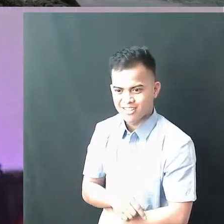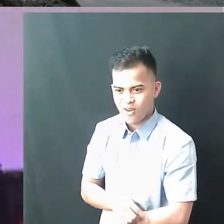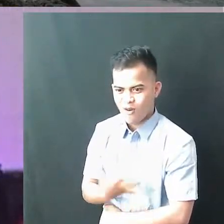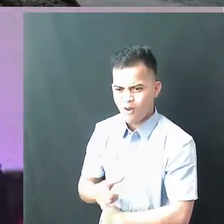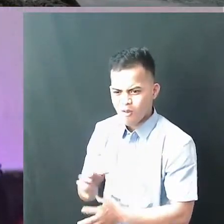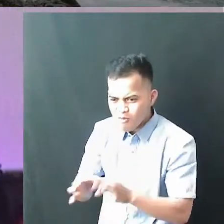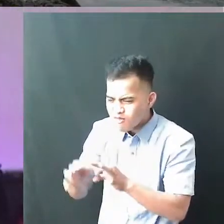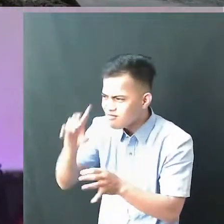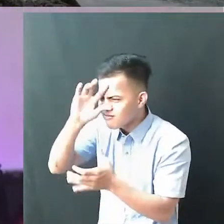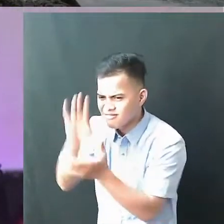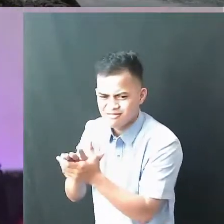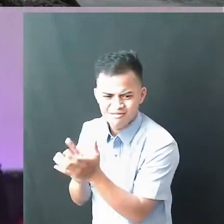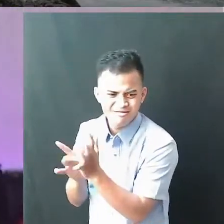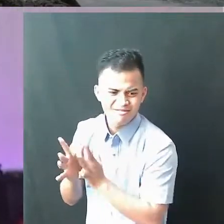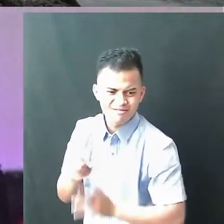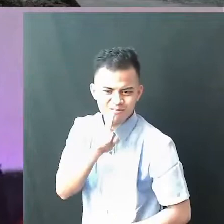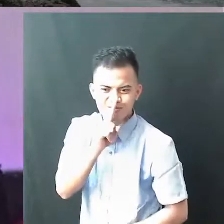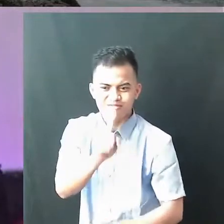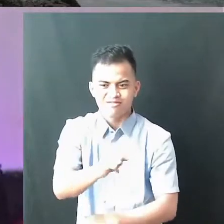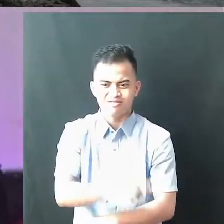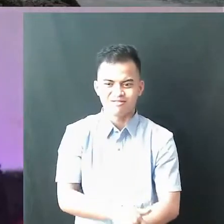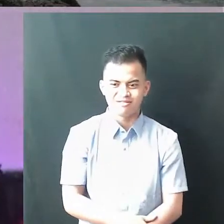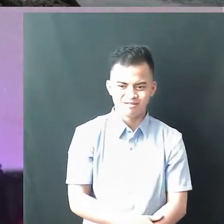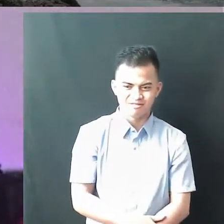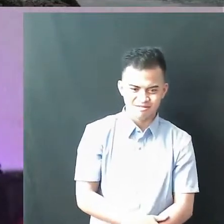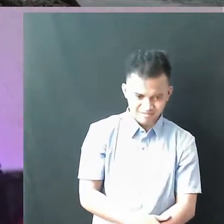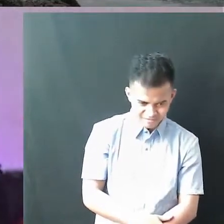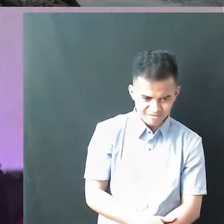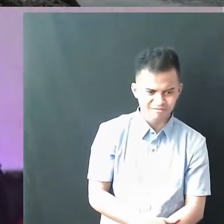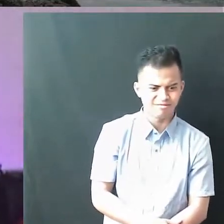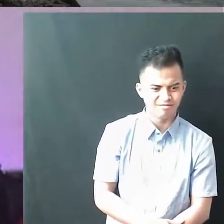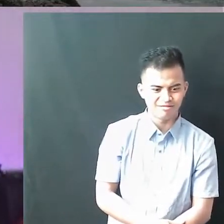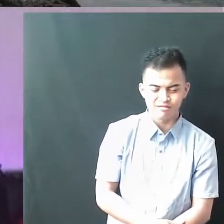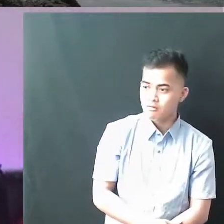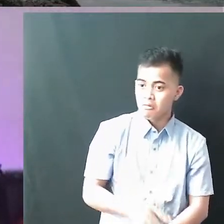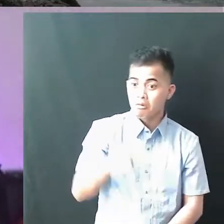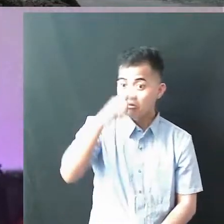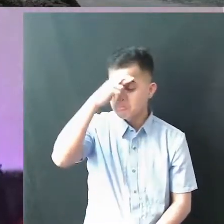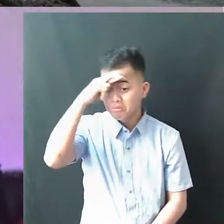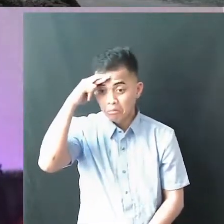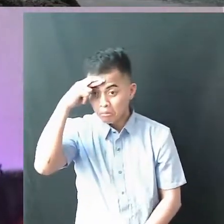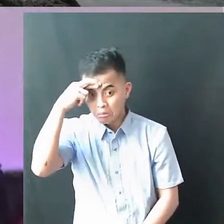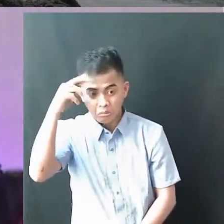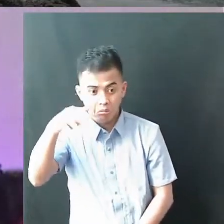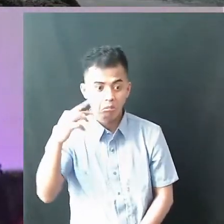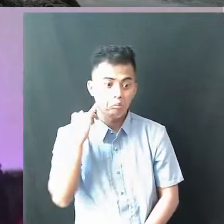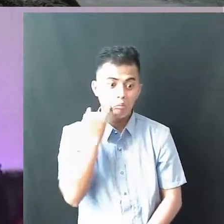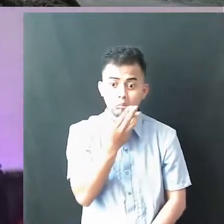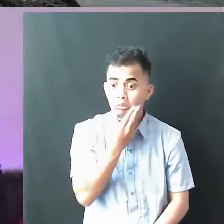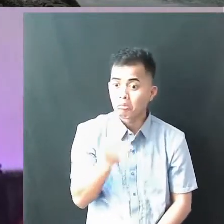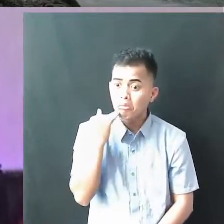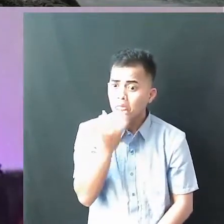reasons, as I was reading scripture and other material, one of the reasons that the Jews rejected Christ